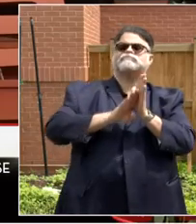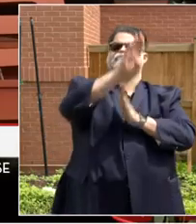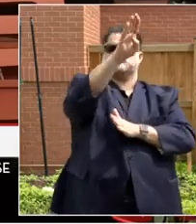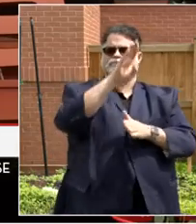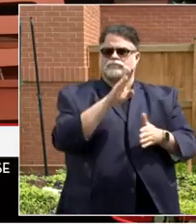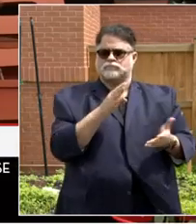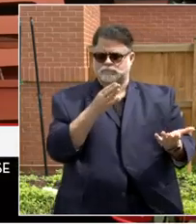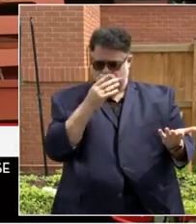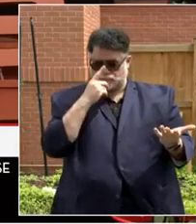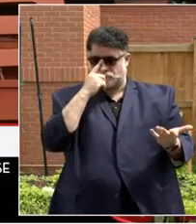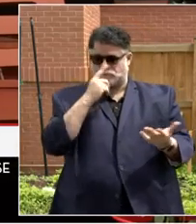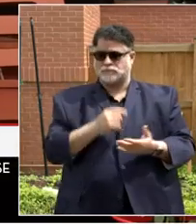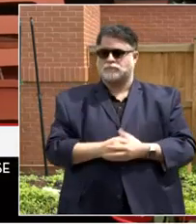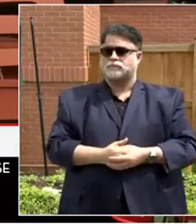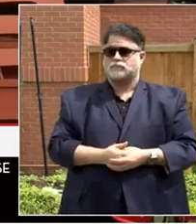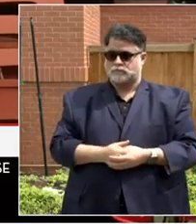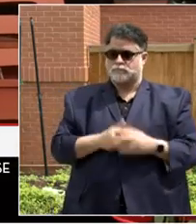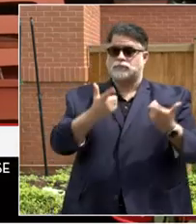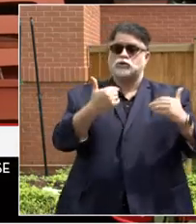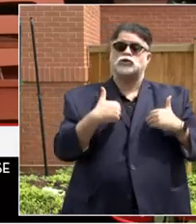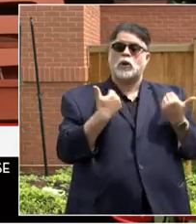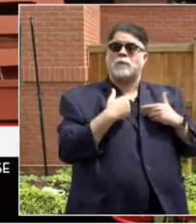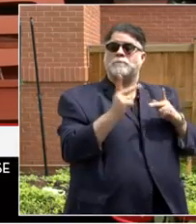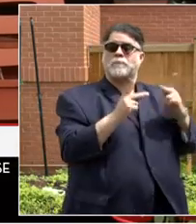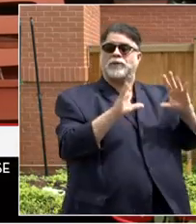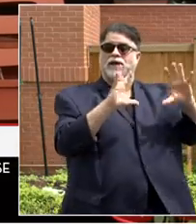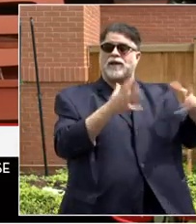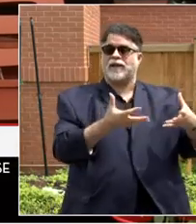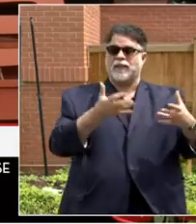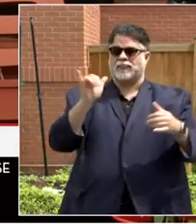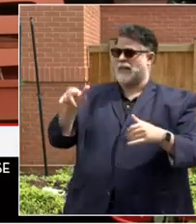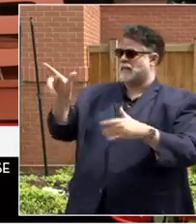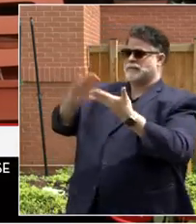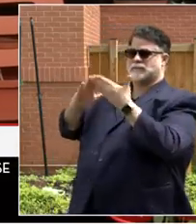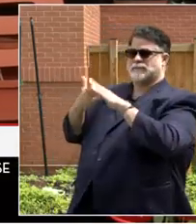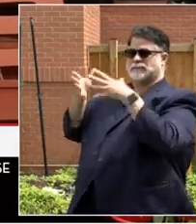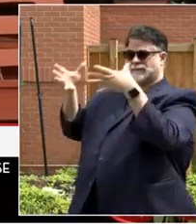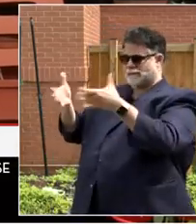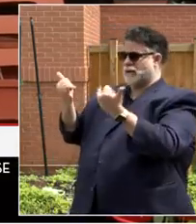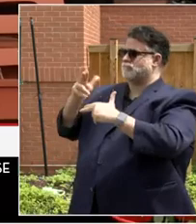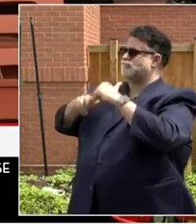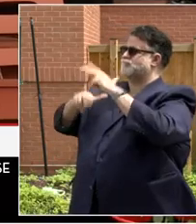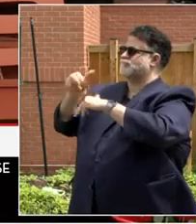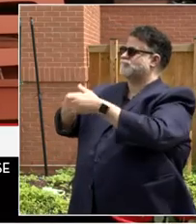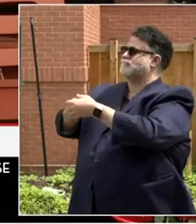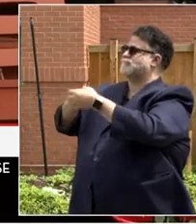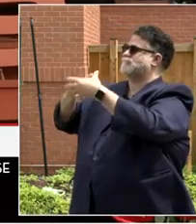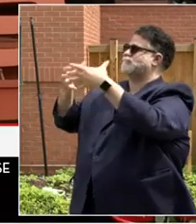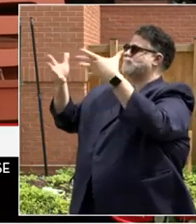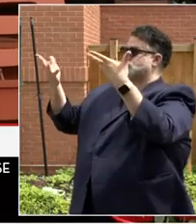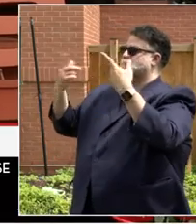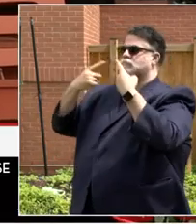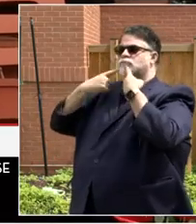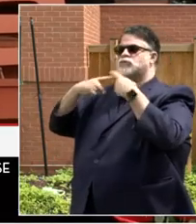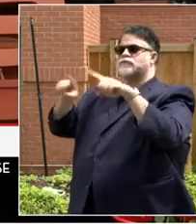talking about, names are on deeds on these buildings right here. Their names are on deeds. They own 3